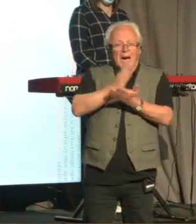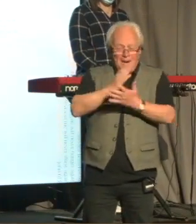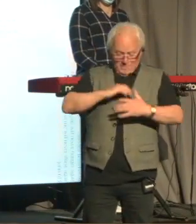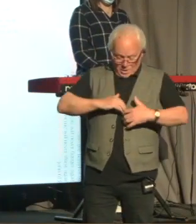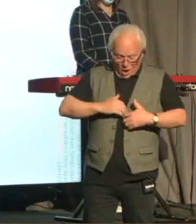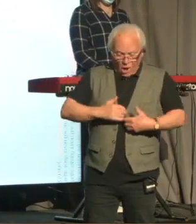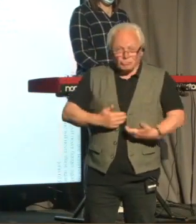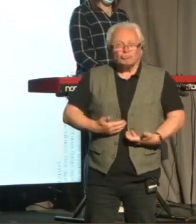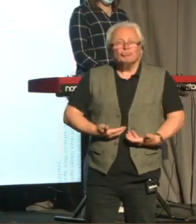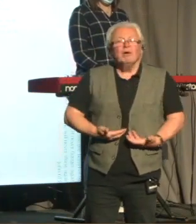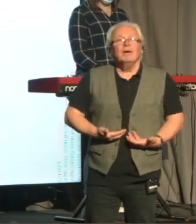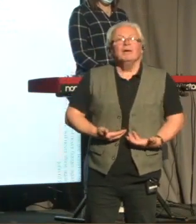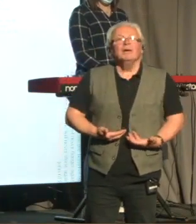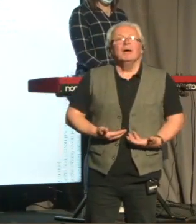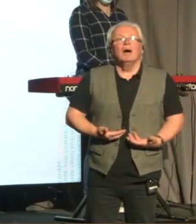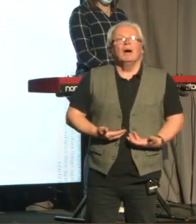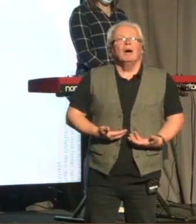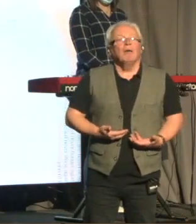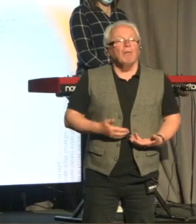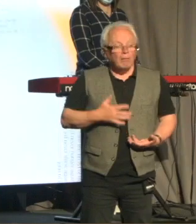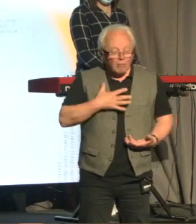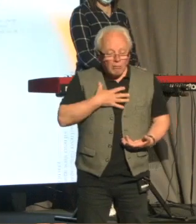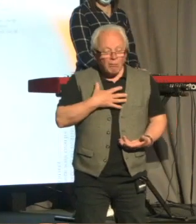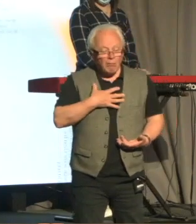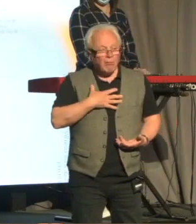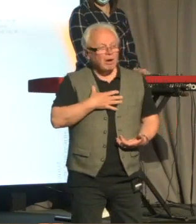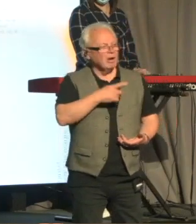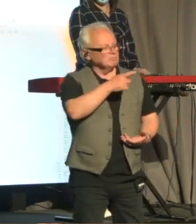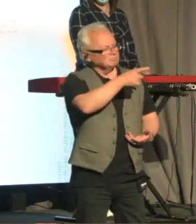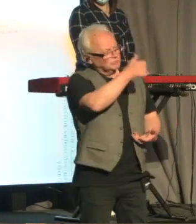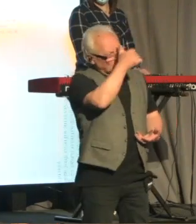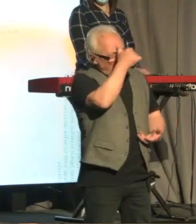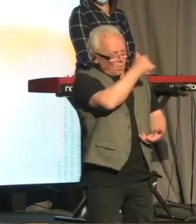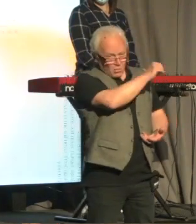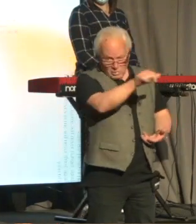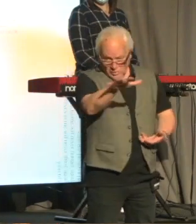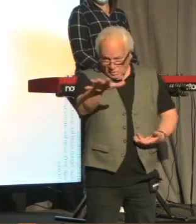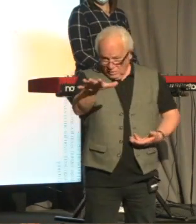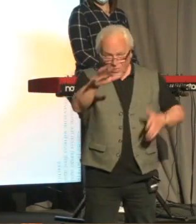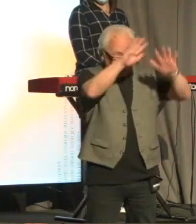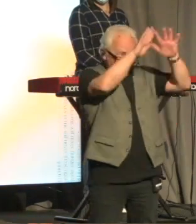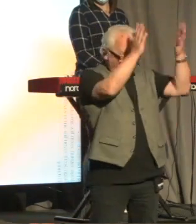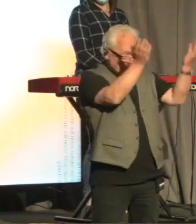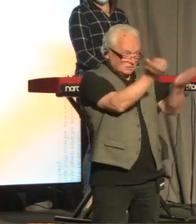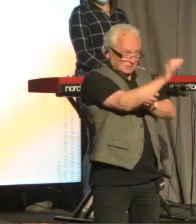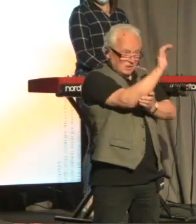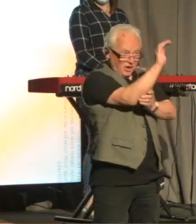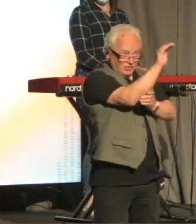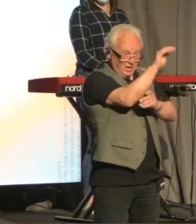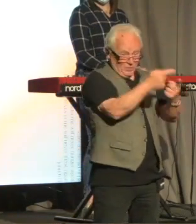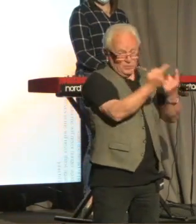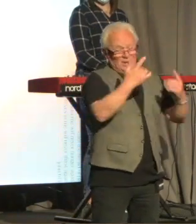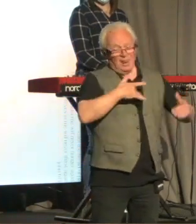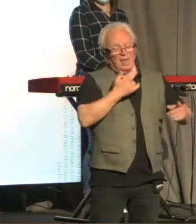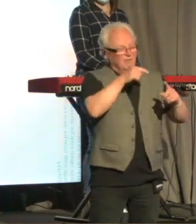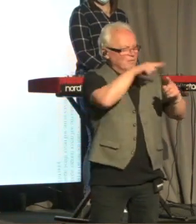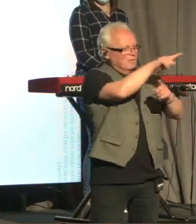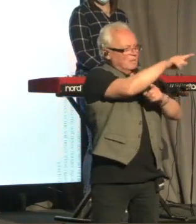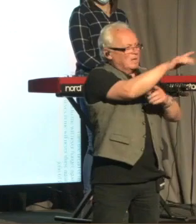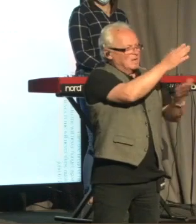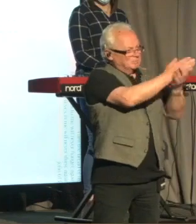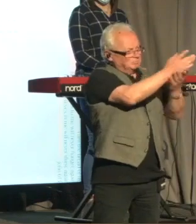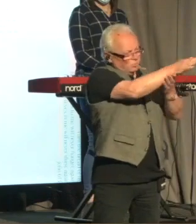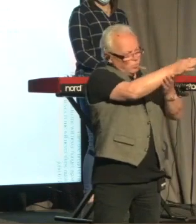You know, that world out there that we live in is starving.